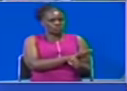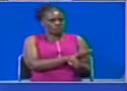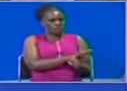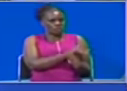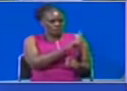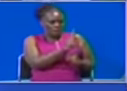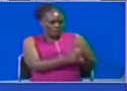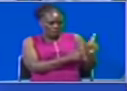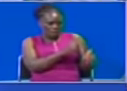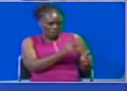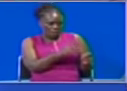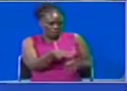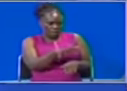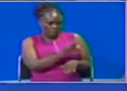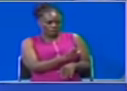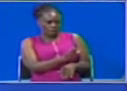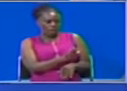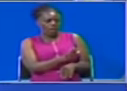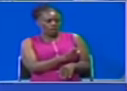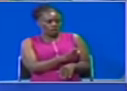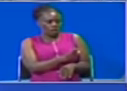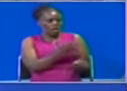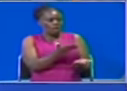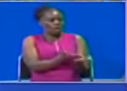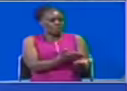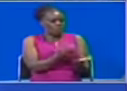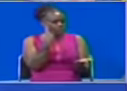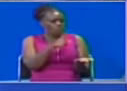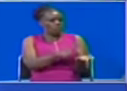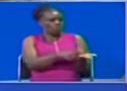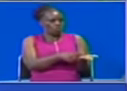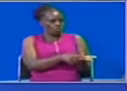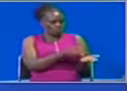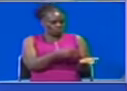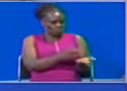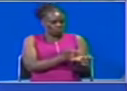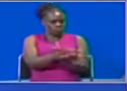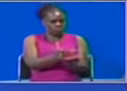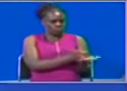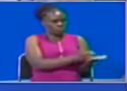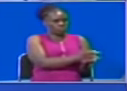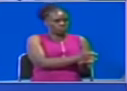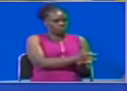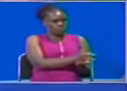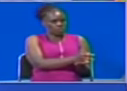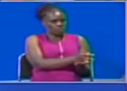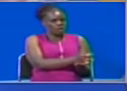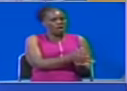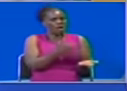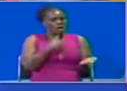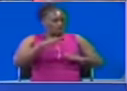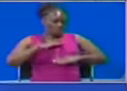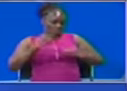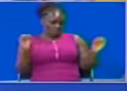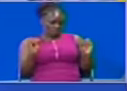their divisions, and they apply for certain amounts, and then the amounts are dispersed towards them. Yeah. We don't have enough